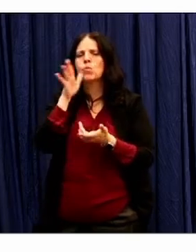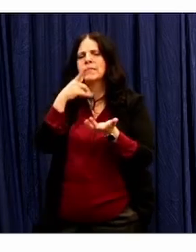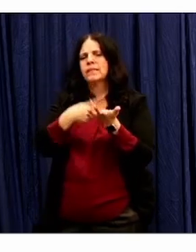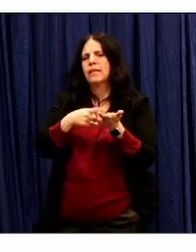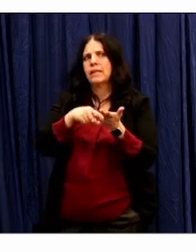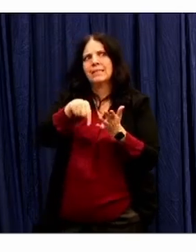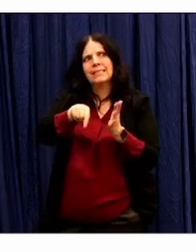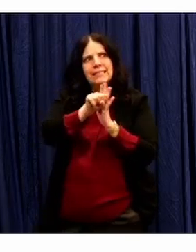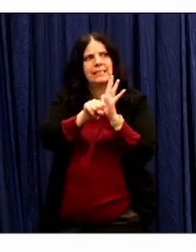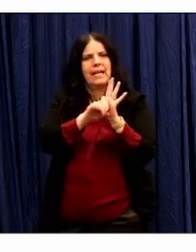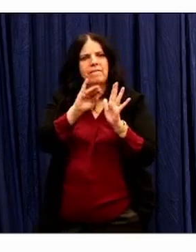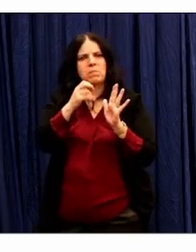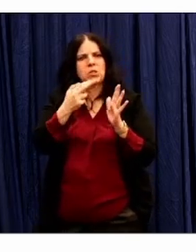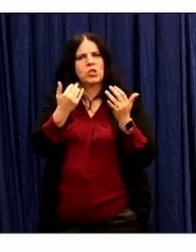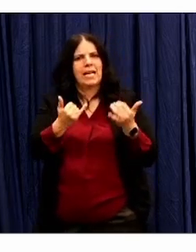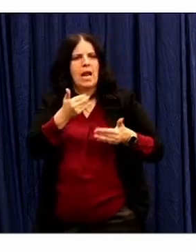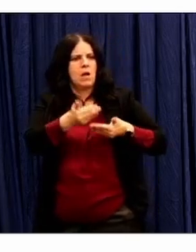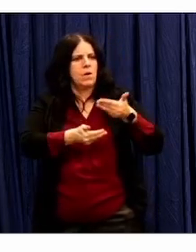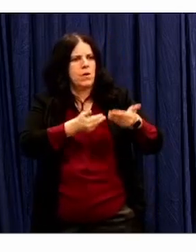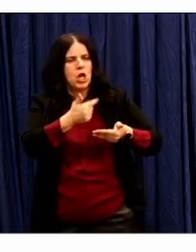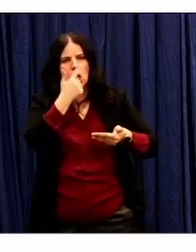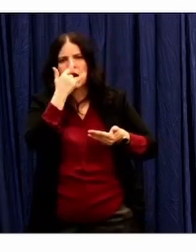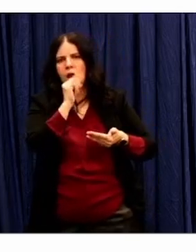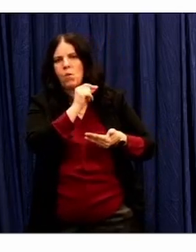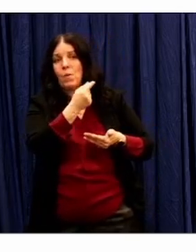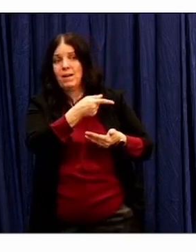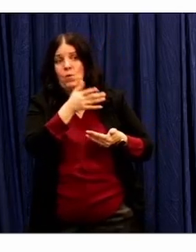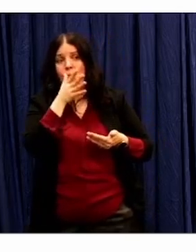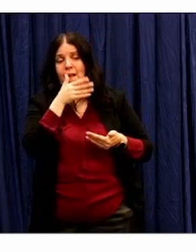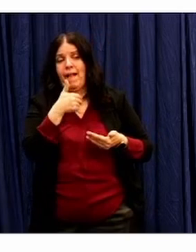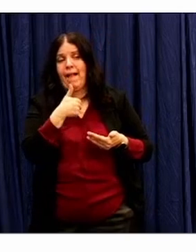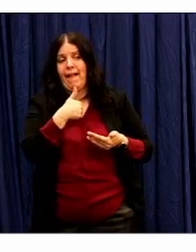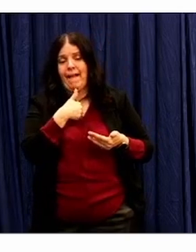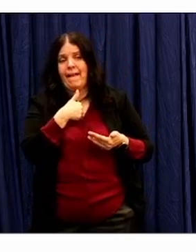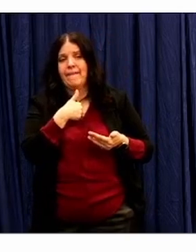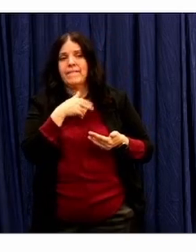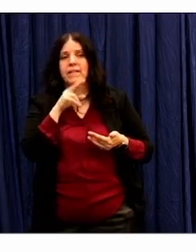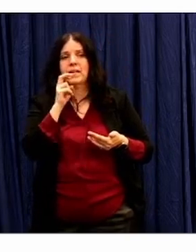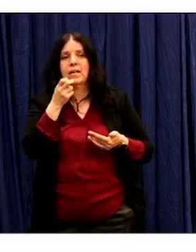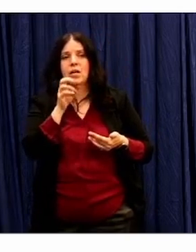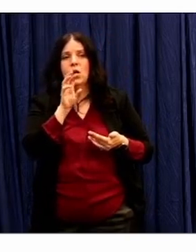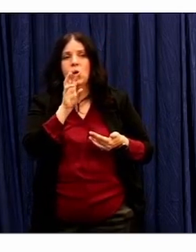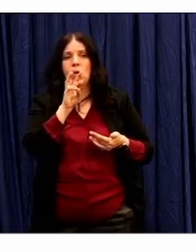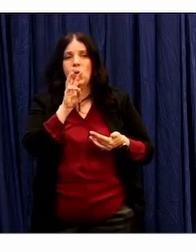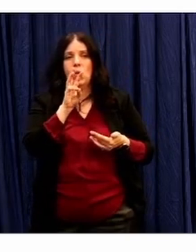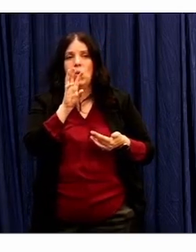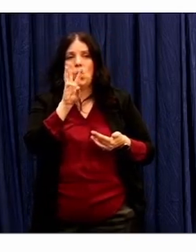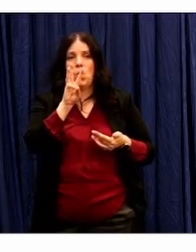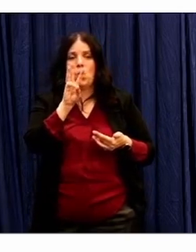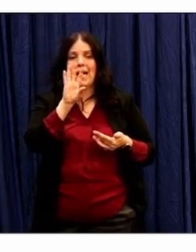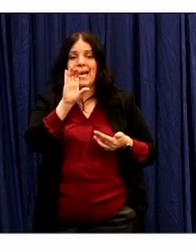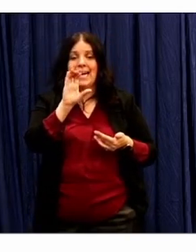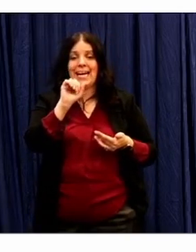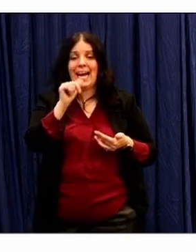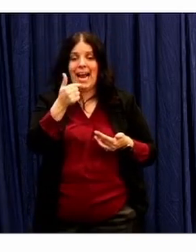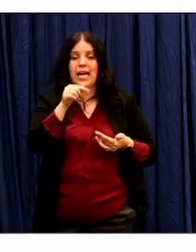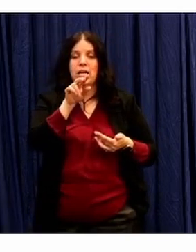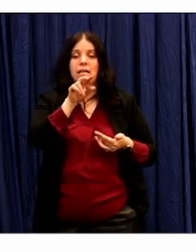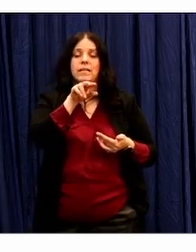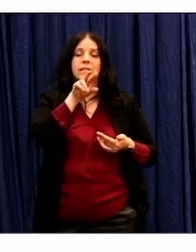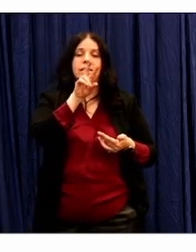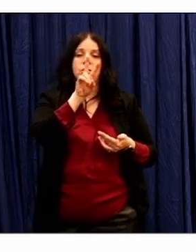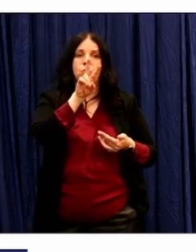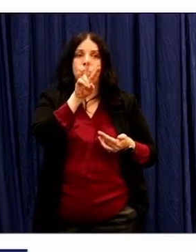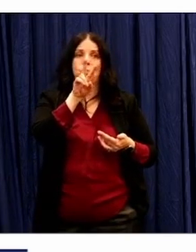state level as they prepare for the WCAG 2.1 AA requirements.